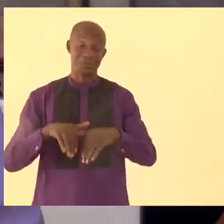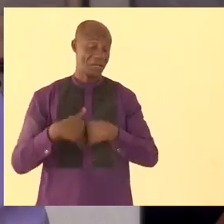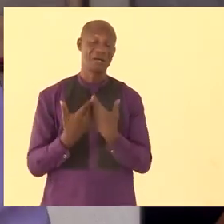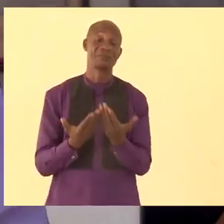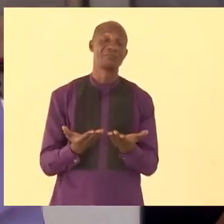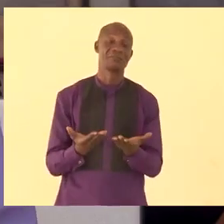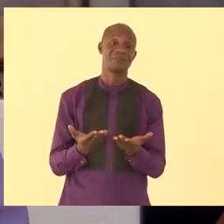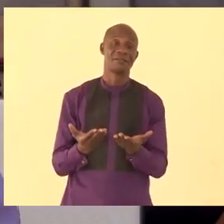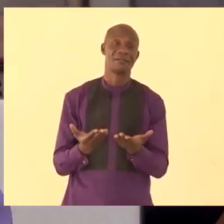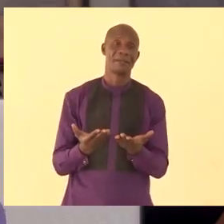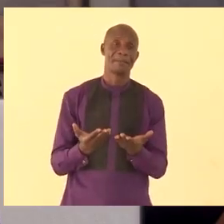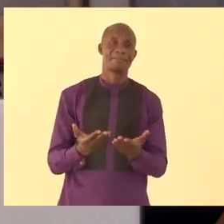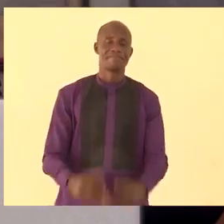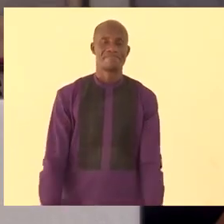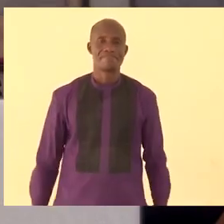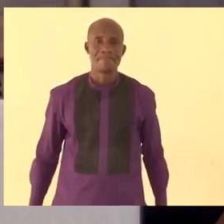Babalawo shrine.